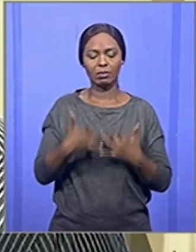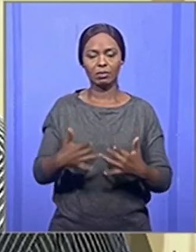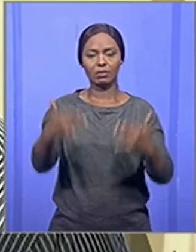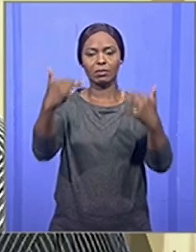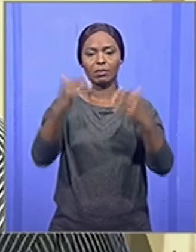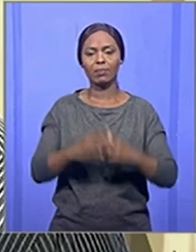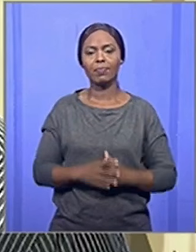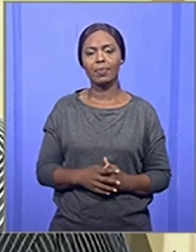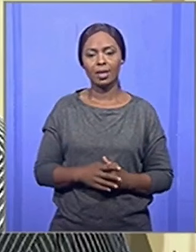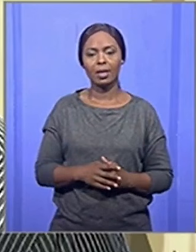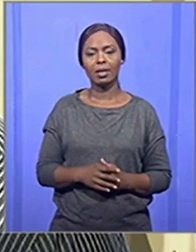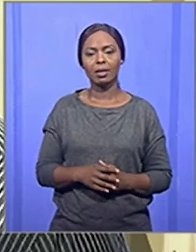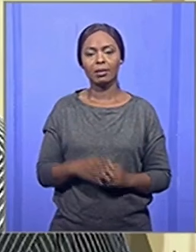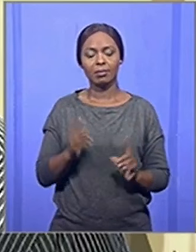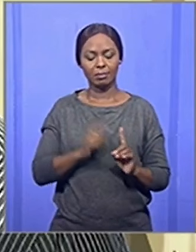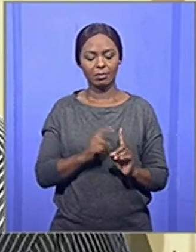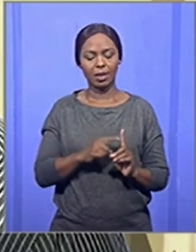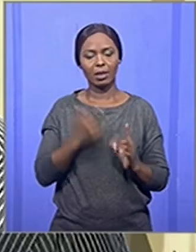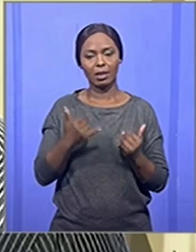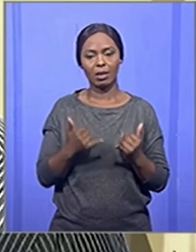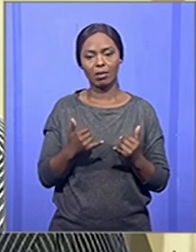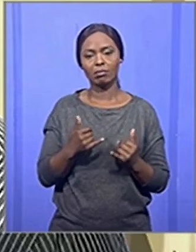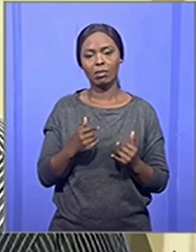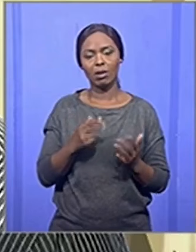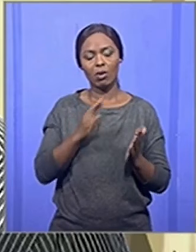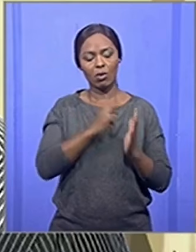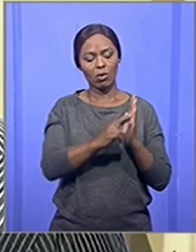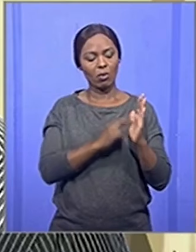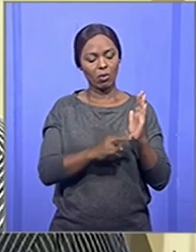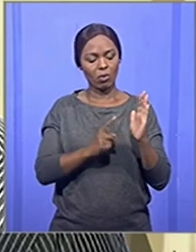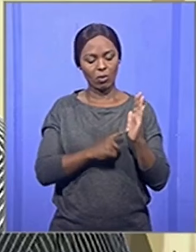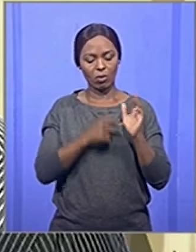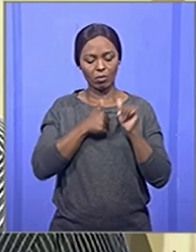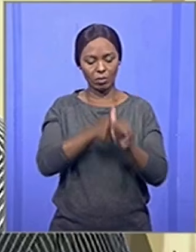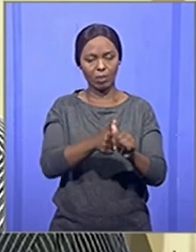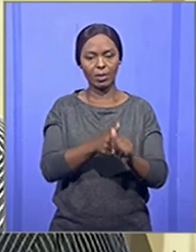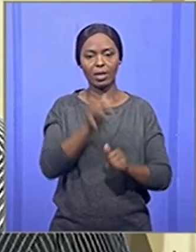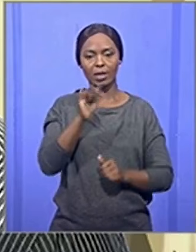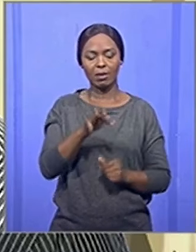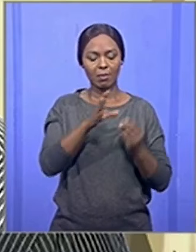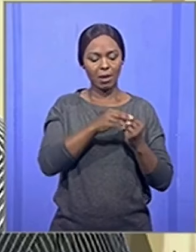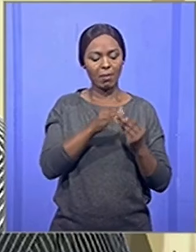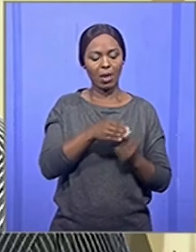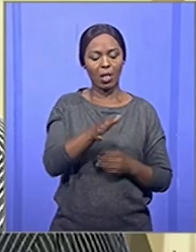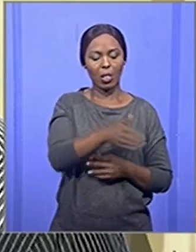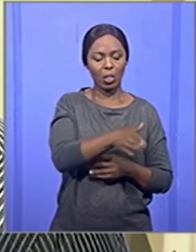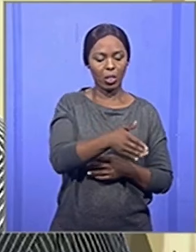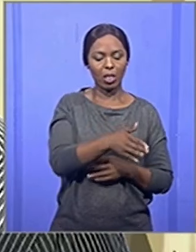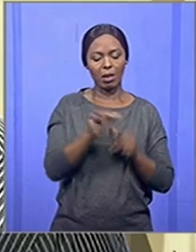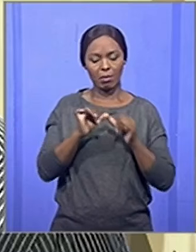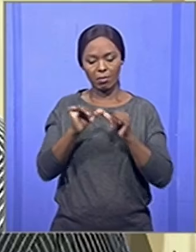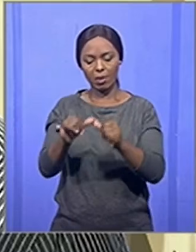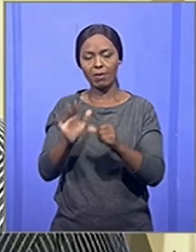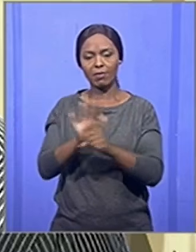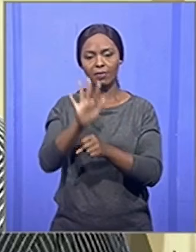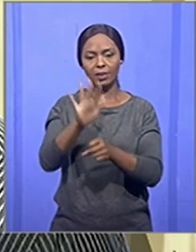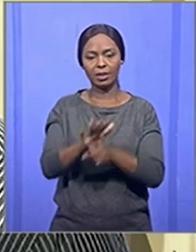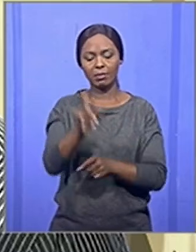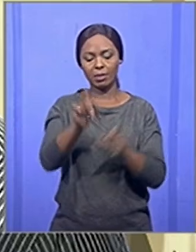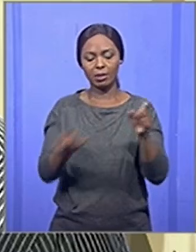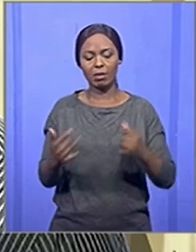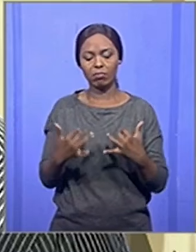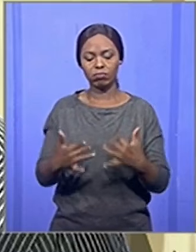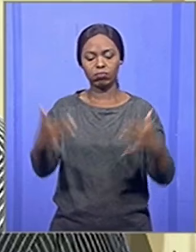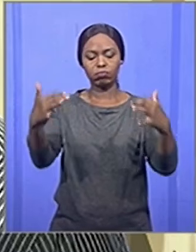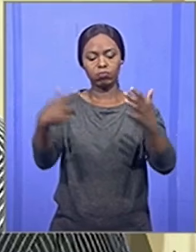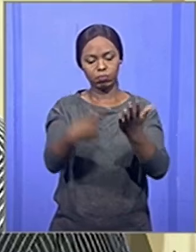of absence is provided for in the rules of the Assembly, which state that if a member's absence extends beyond 15 consecutive sittings of